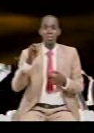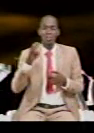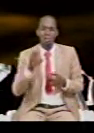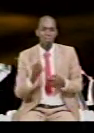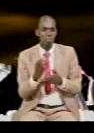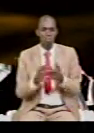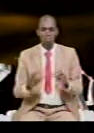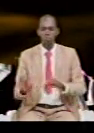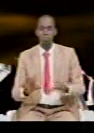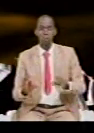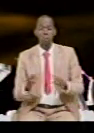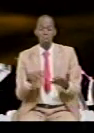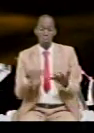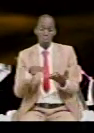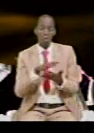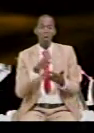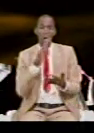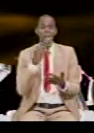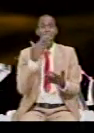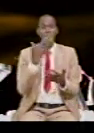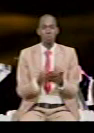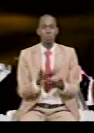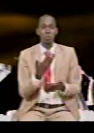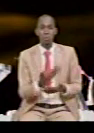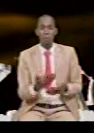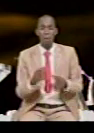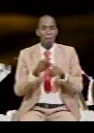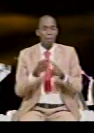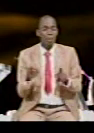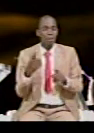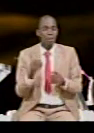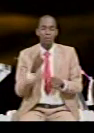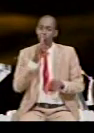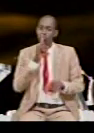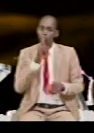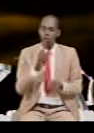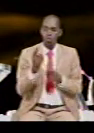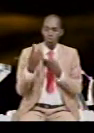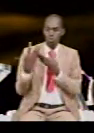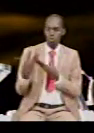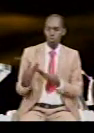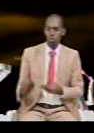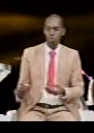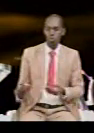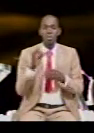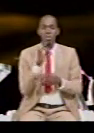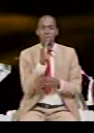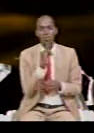other. Those things are good. But the real solution is,